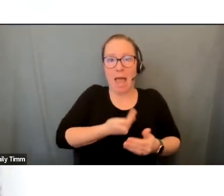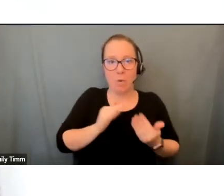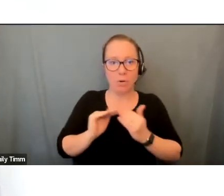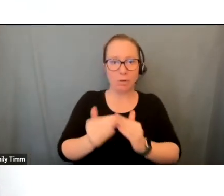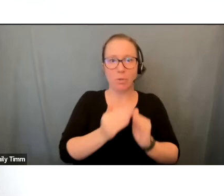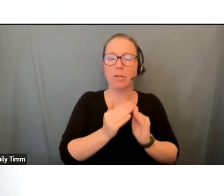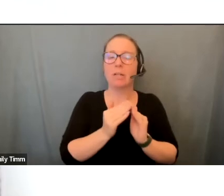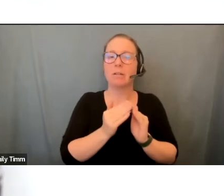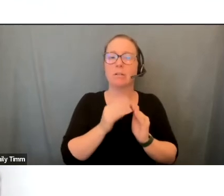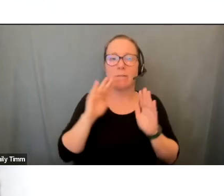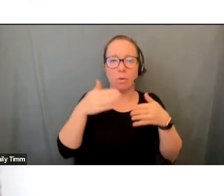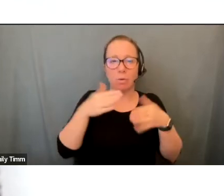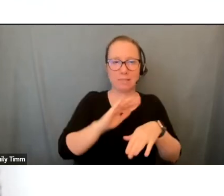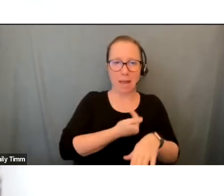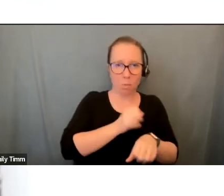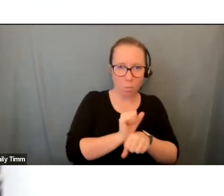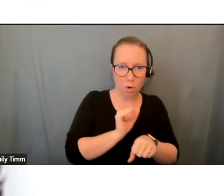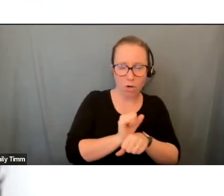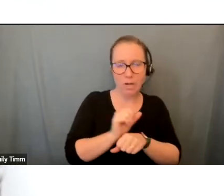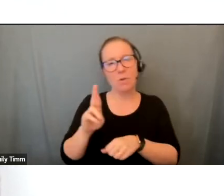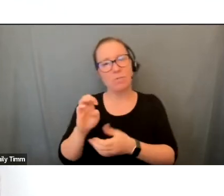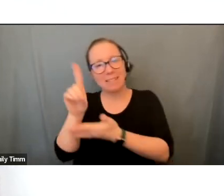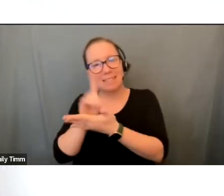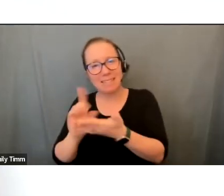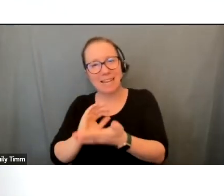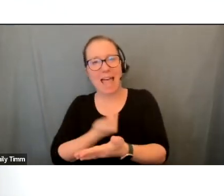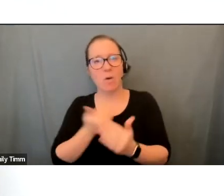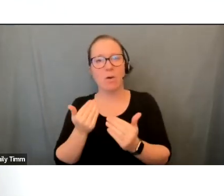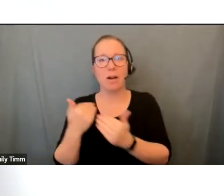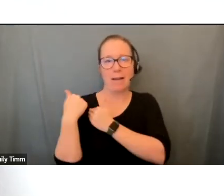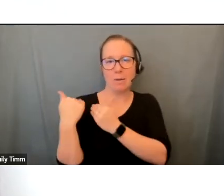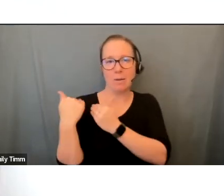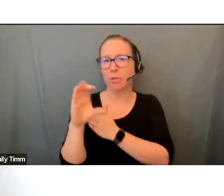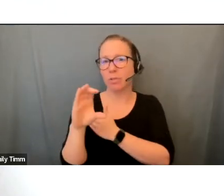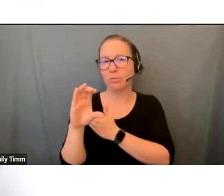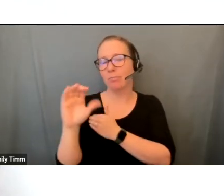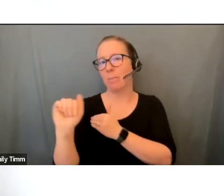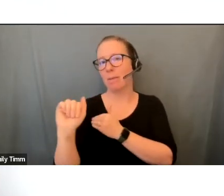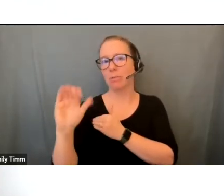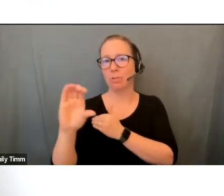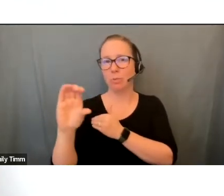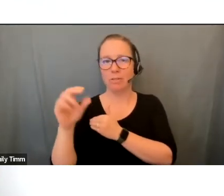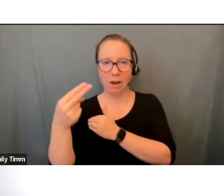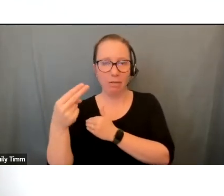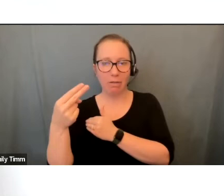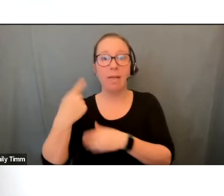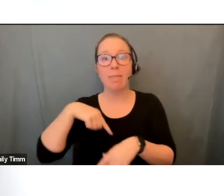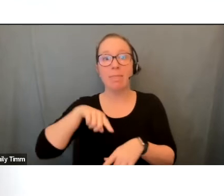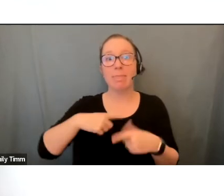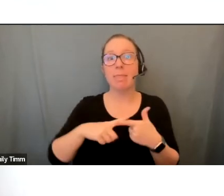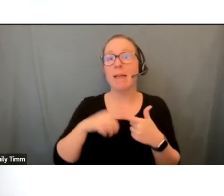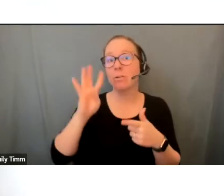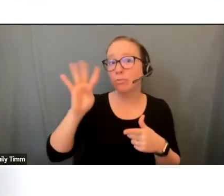work, to redesign our Accountable Communities for Health, to create a framework where we can set